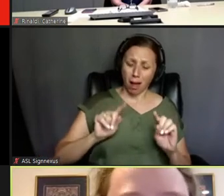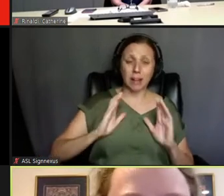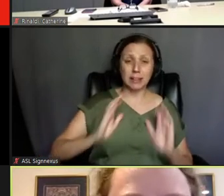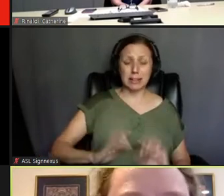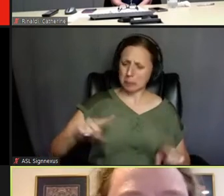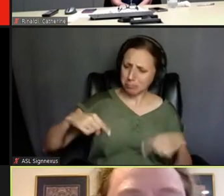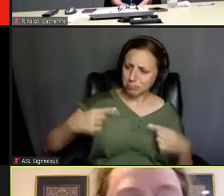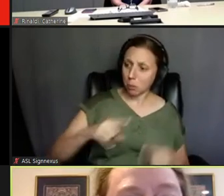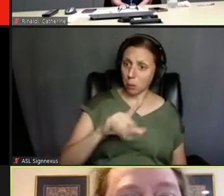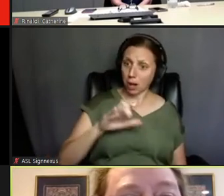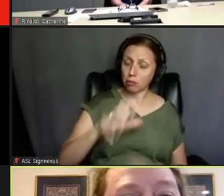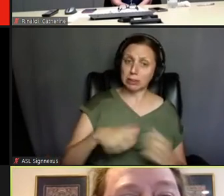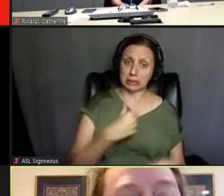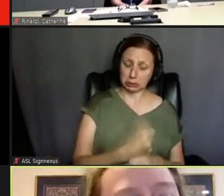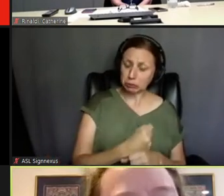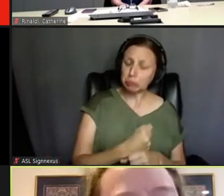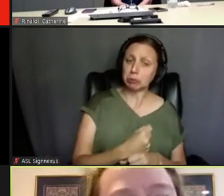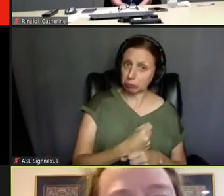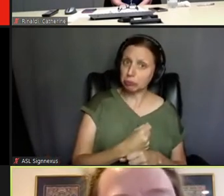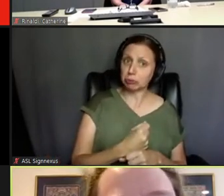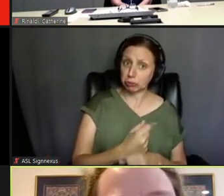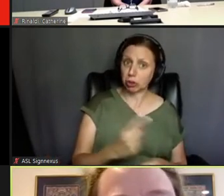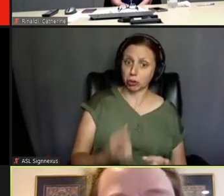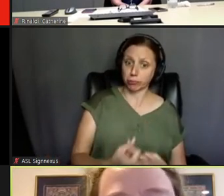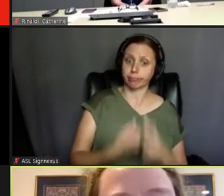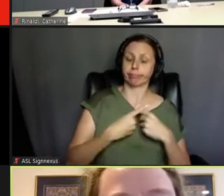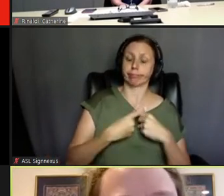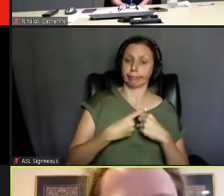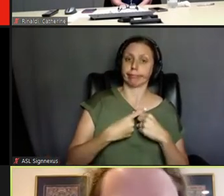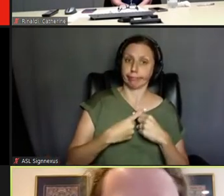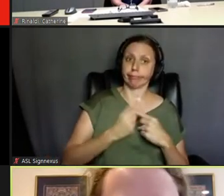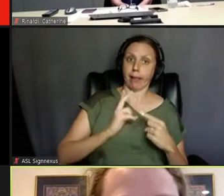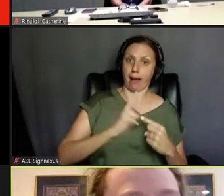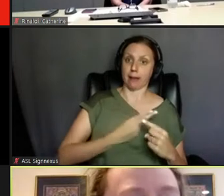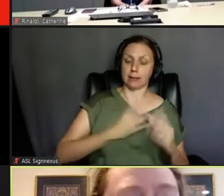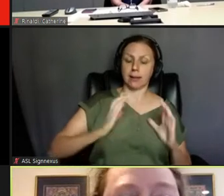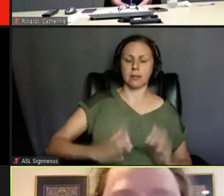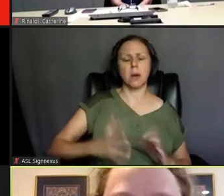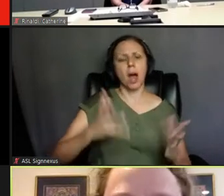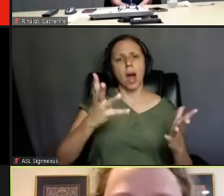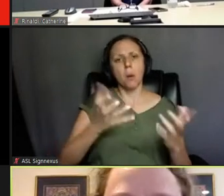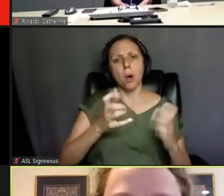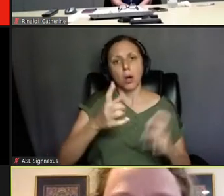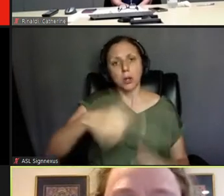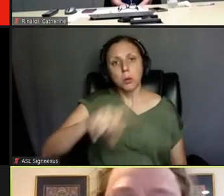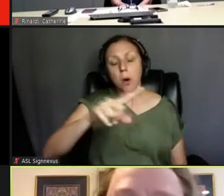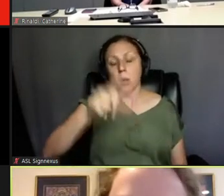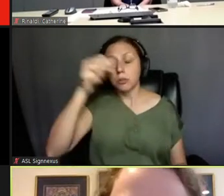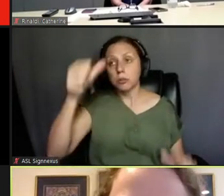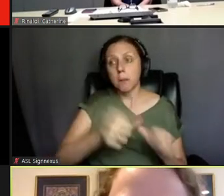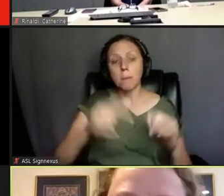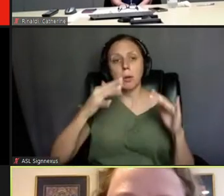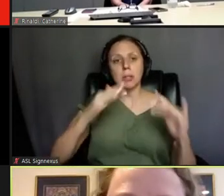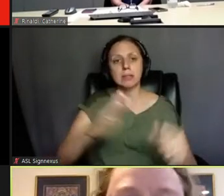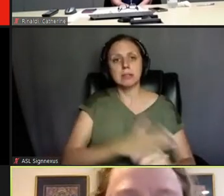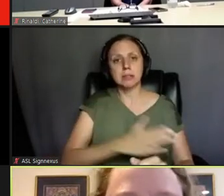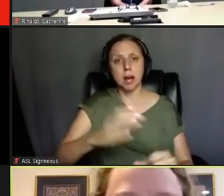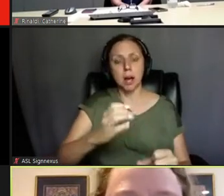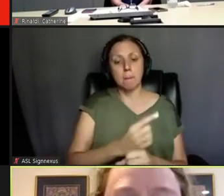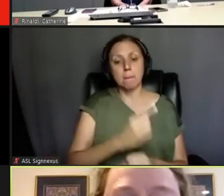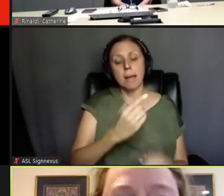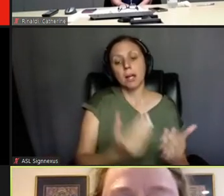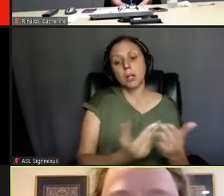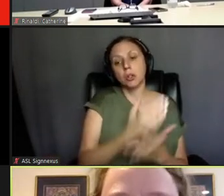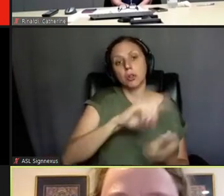100 years. And I would like you to remember the old song, make new friends or customers, but keep the